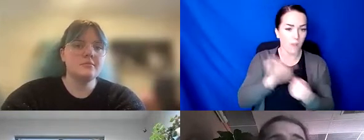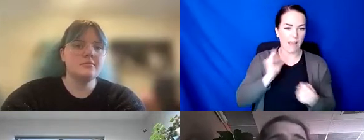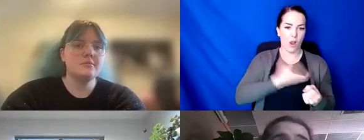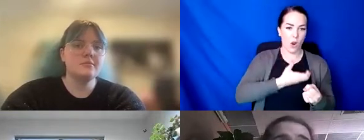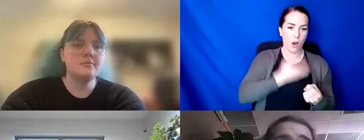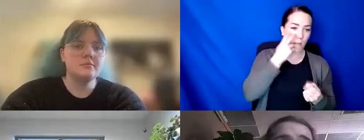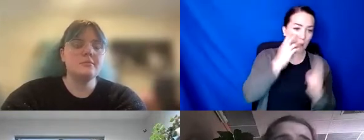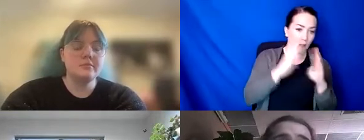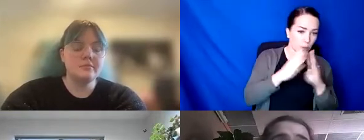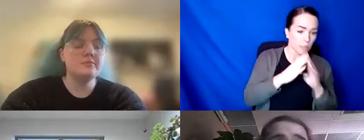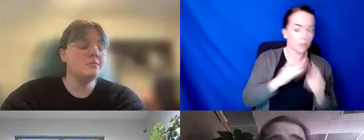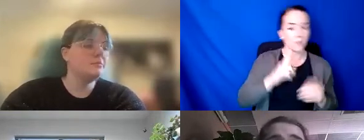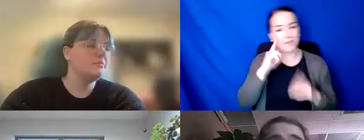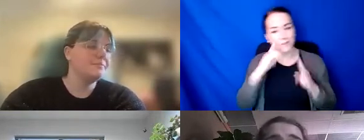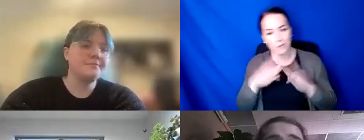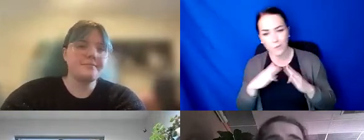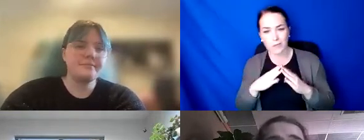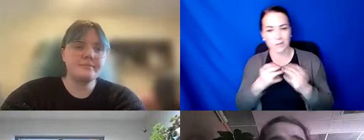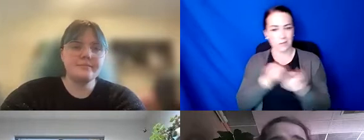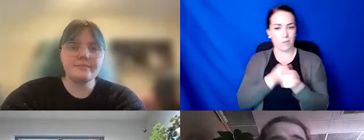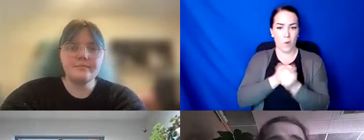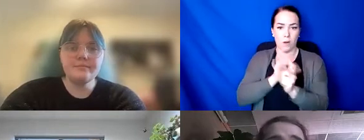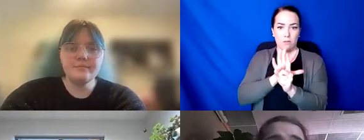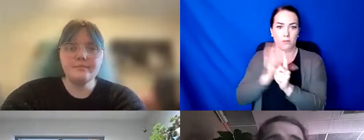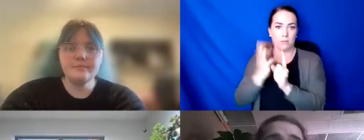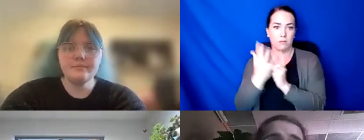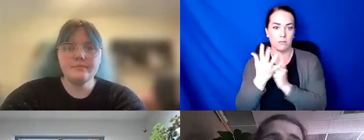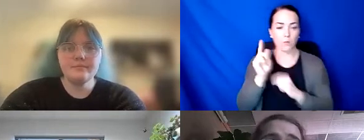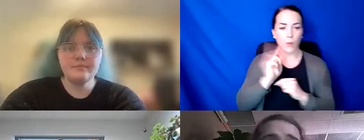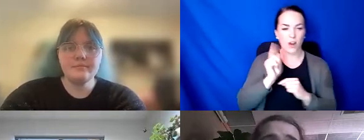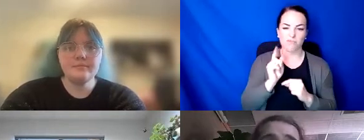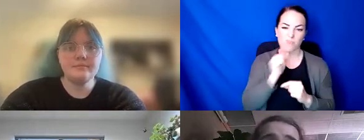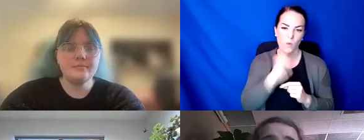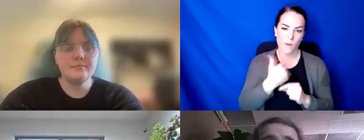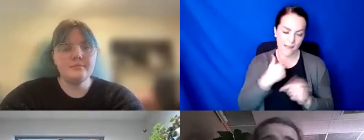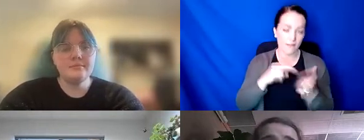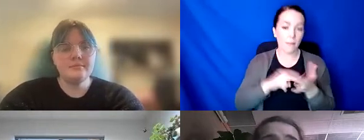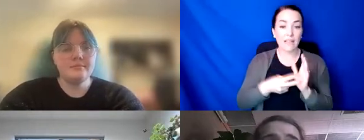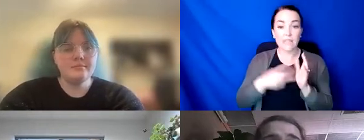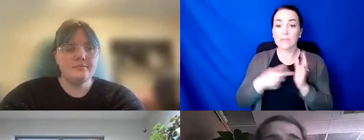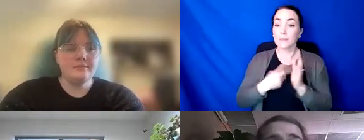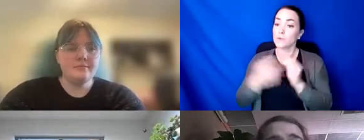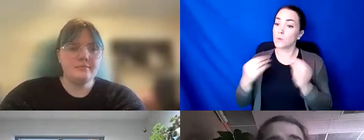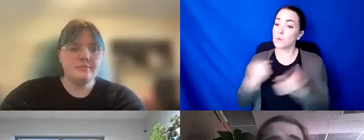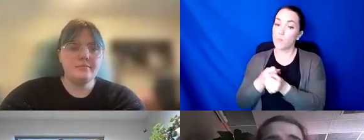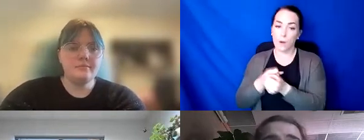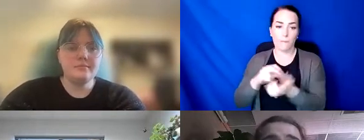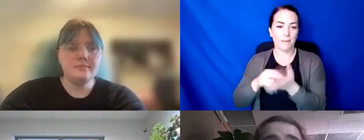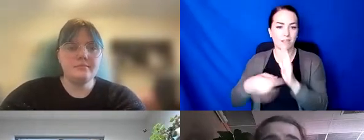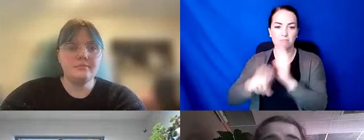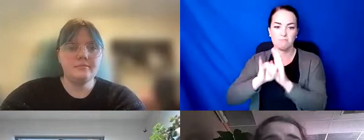You know, those communities are super big, so they have that support to be okay to identify with those things. And then there's a lot